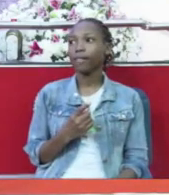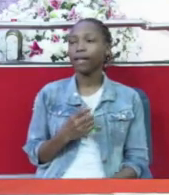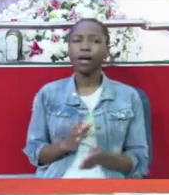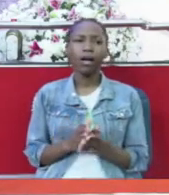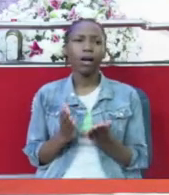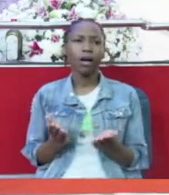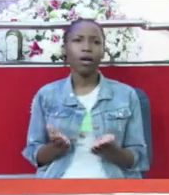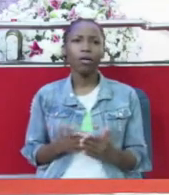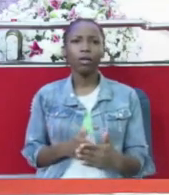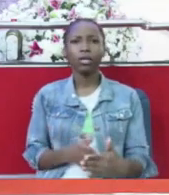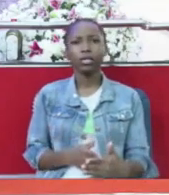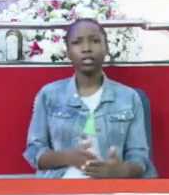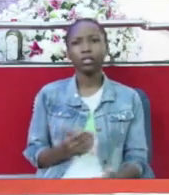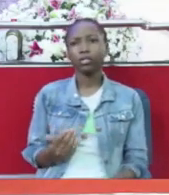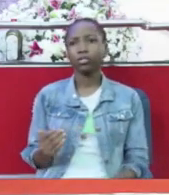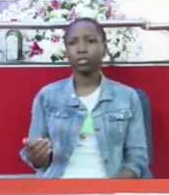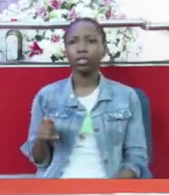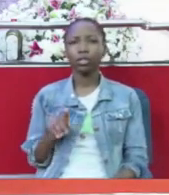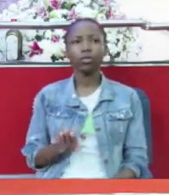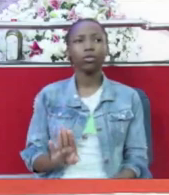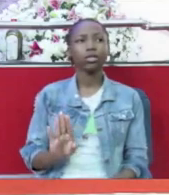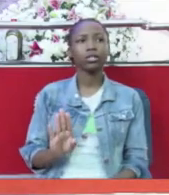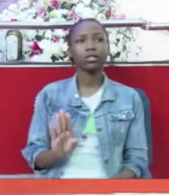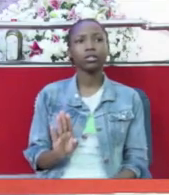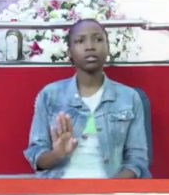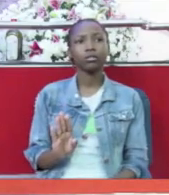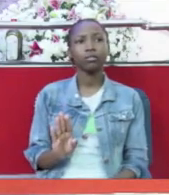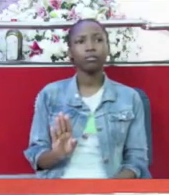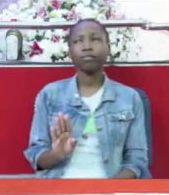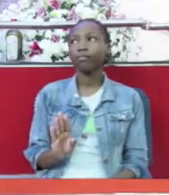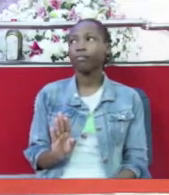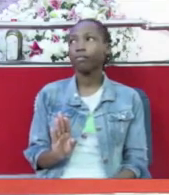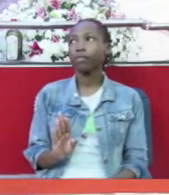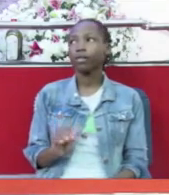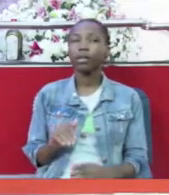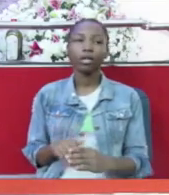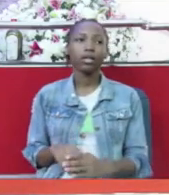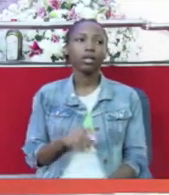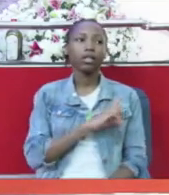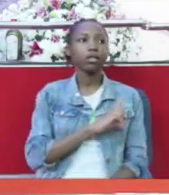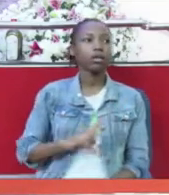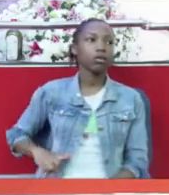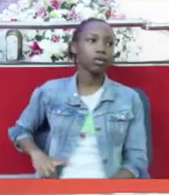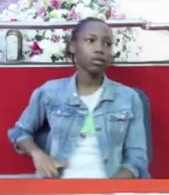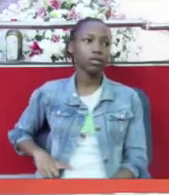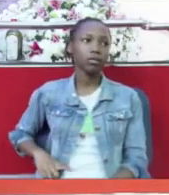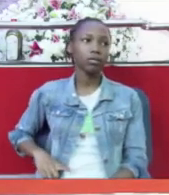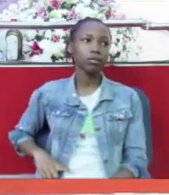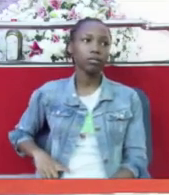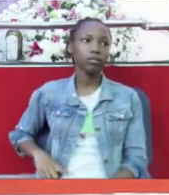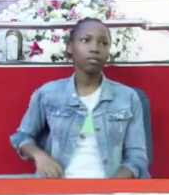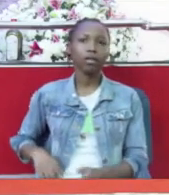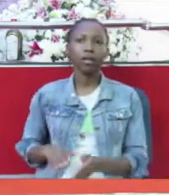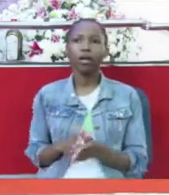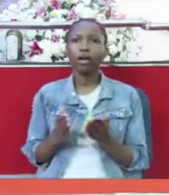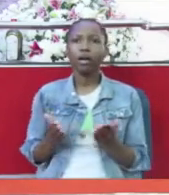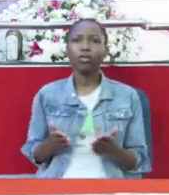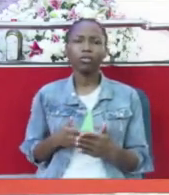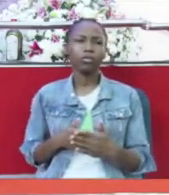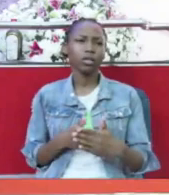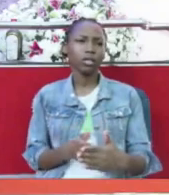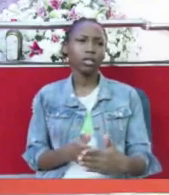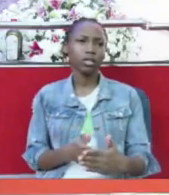ones you're going to have. Naongelea kuhusu watoto wako na wale ambao unataka kuwa nao kwa imani. How do we steward them? Because